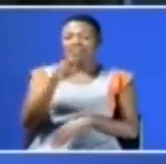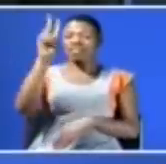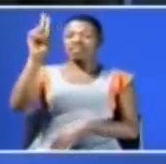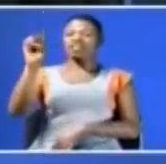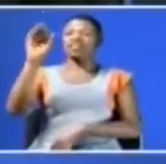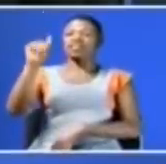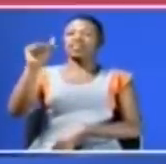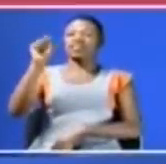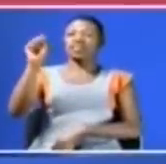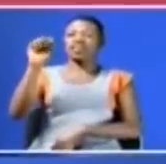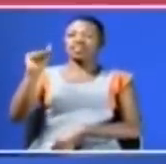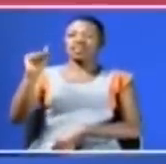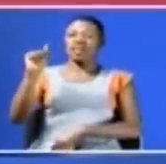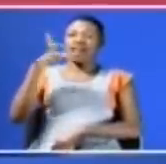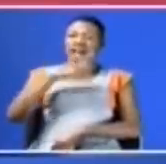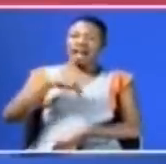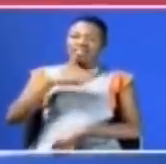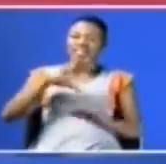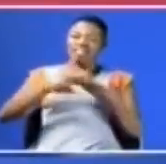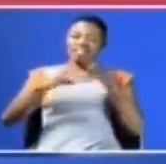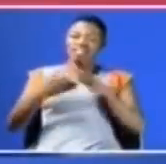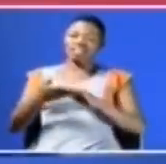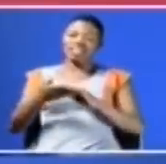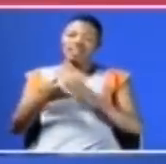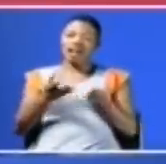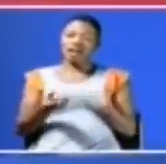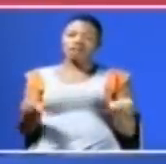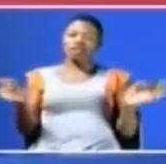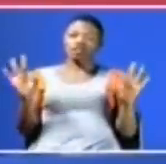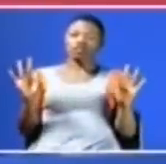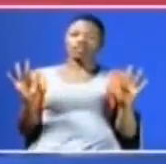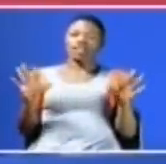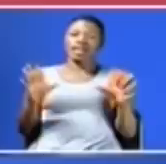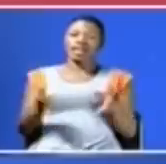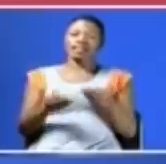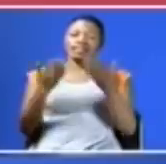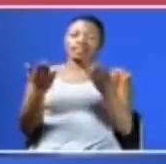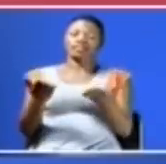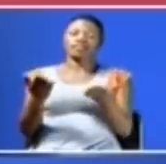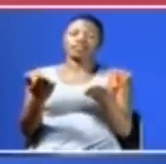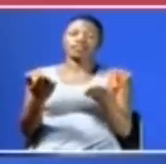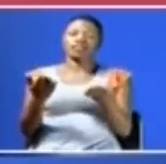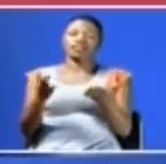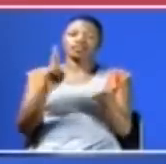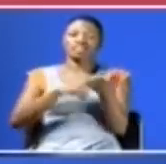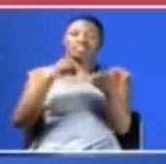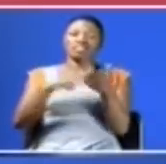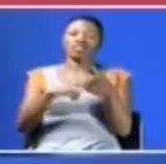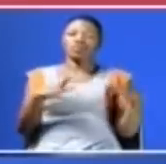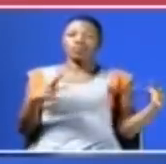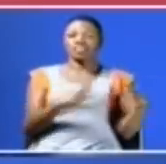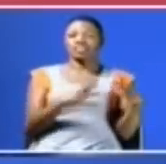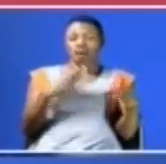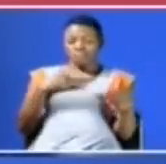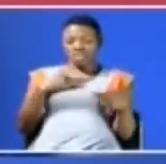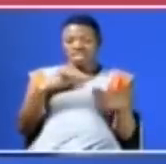formed a formal pact and we deposited that instrument to the Registrar of Political Parties. I was